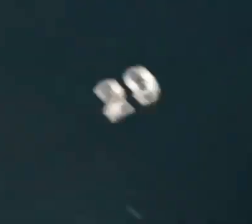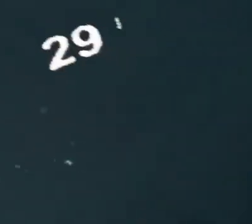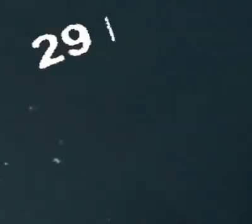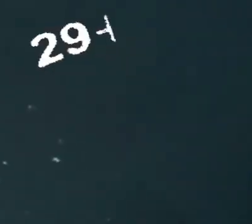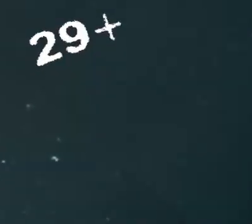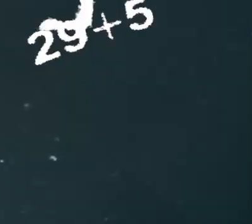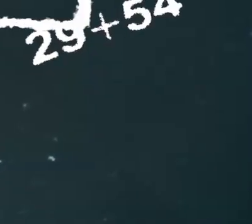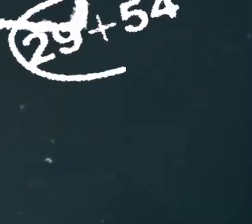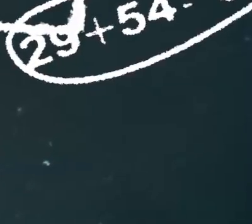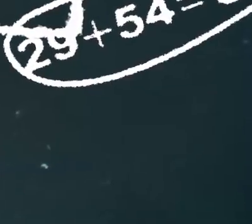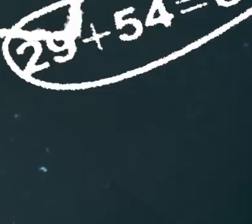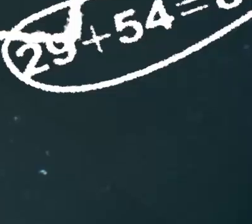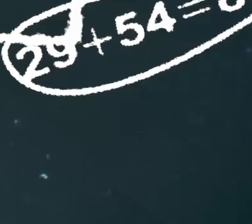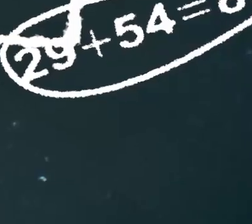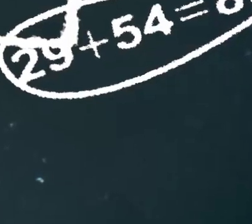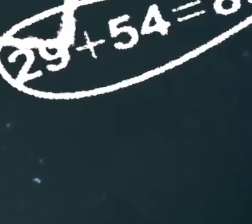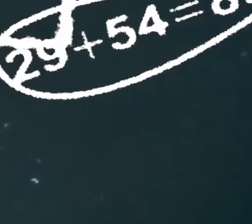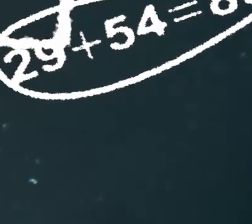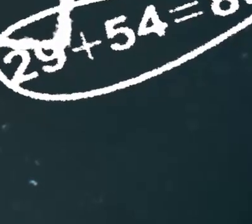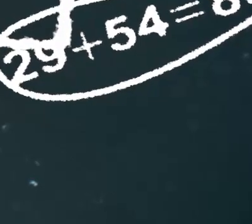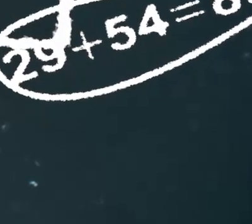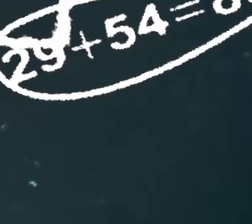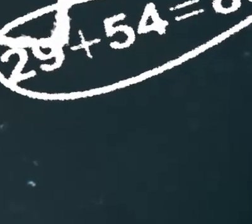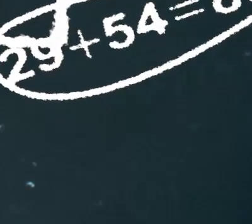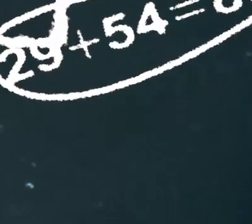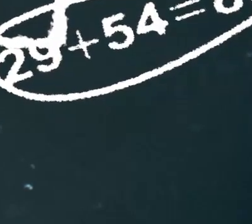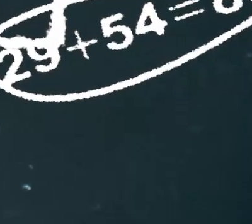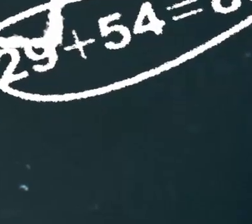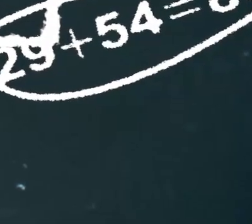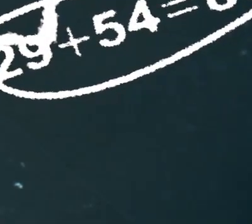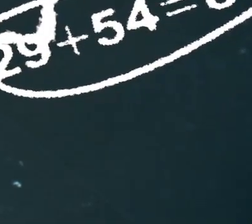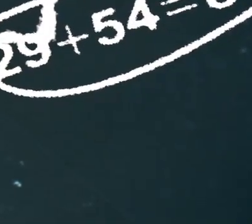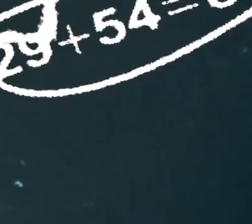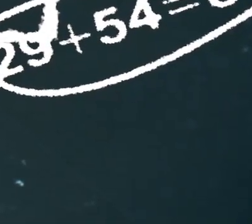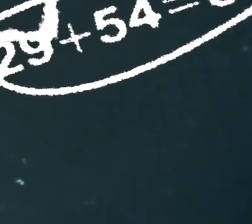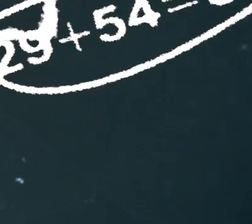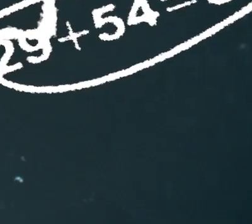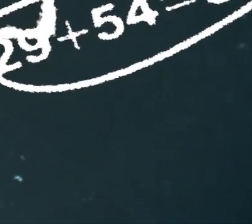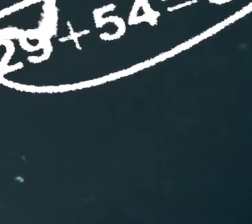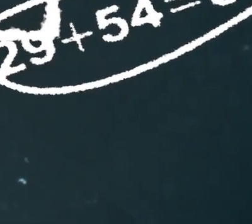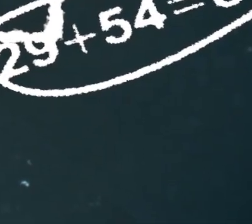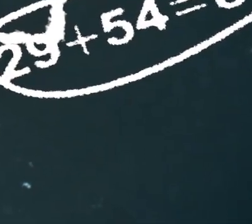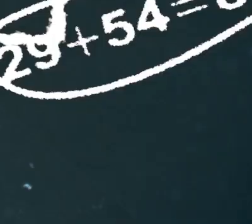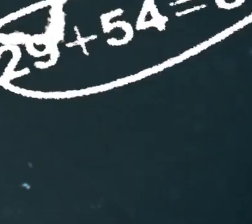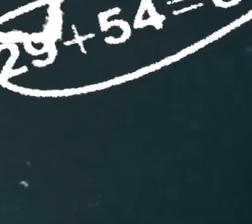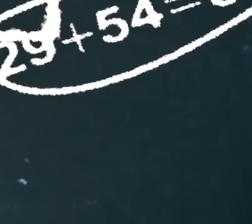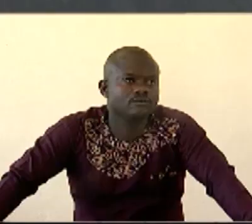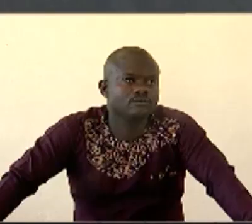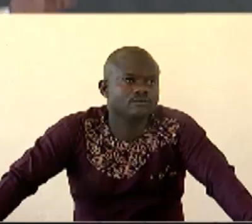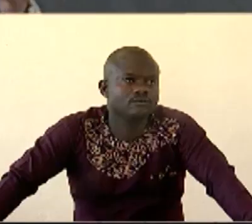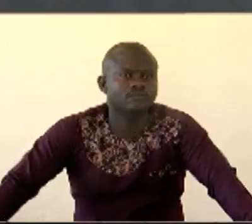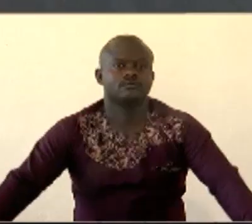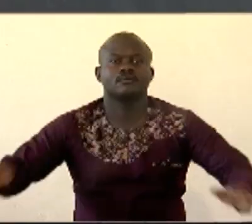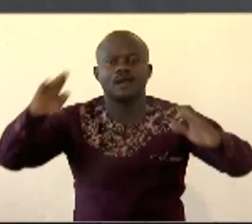Welcome to Study Time, a televised home learning program produced by Rwanda Education Board.